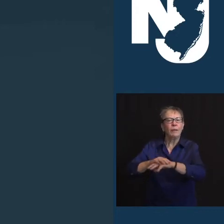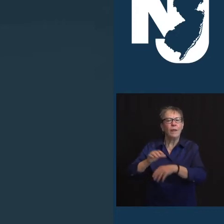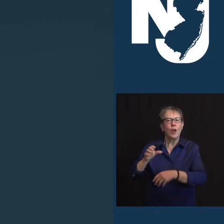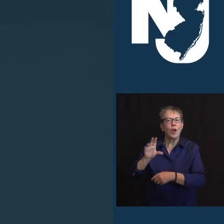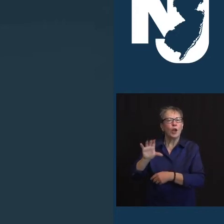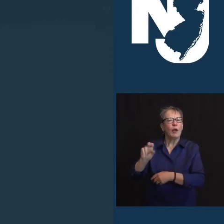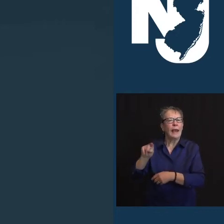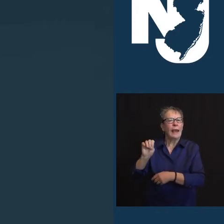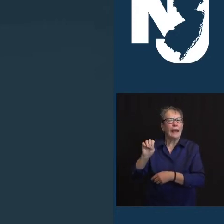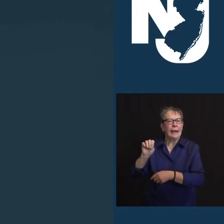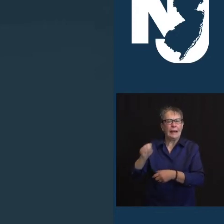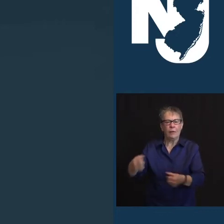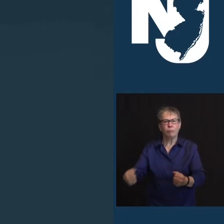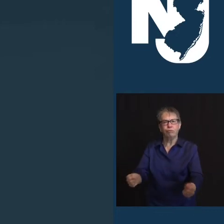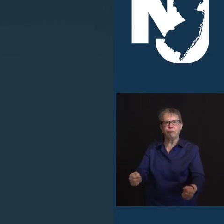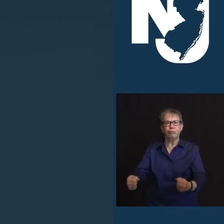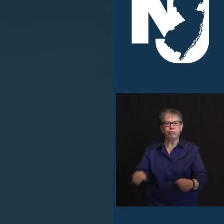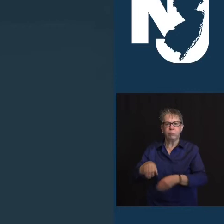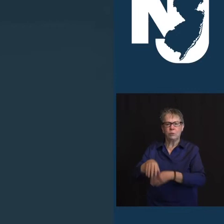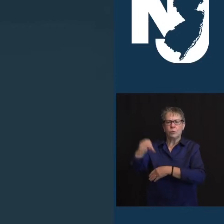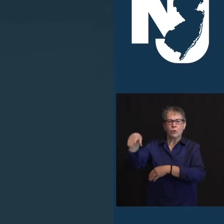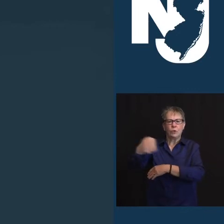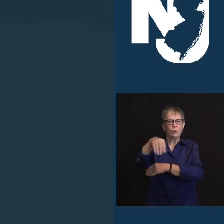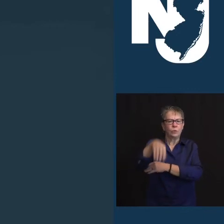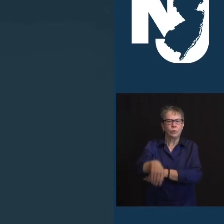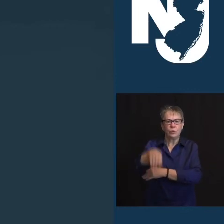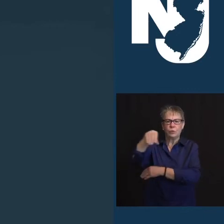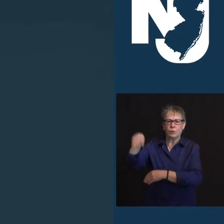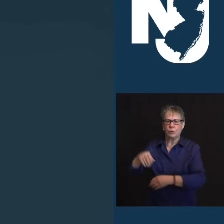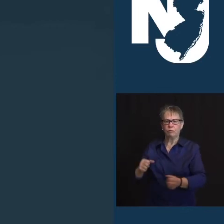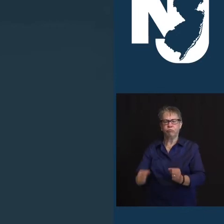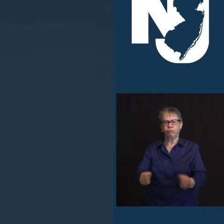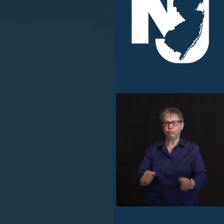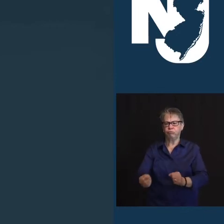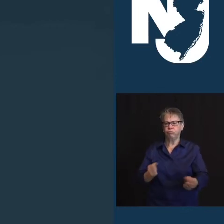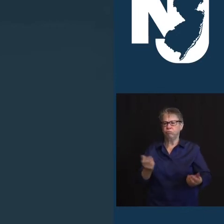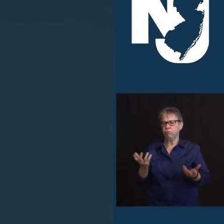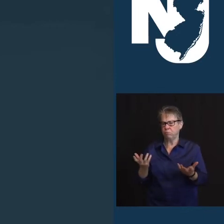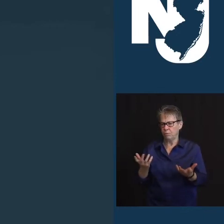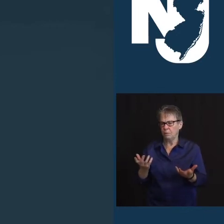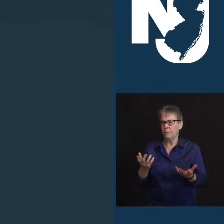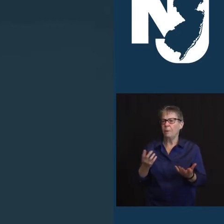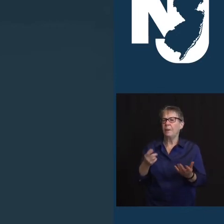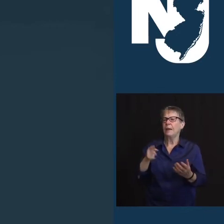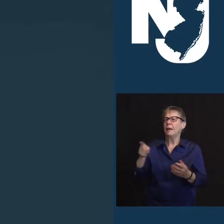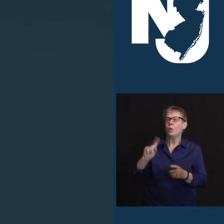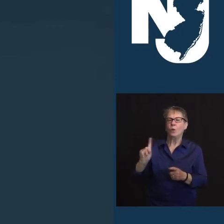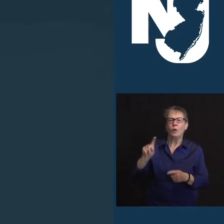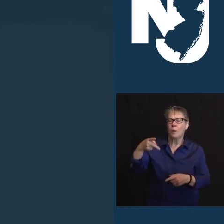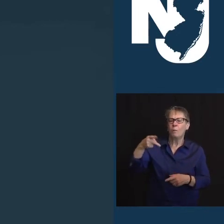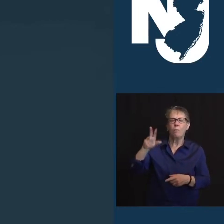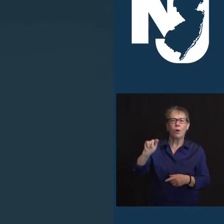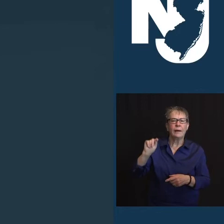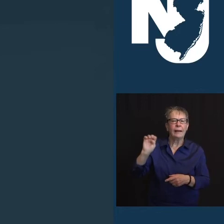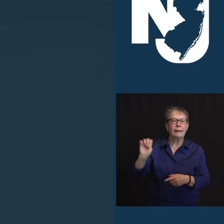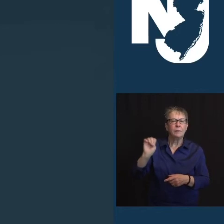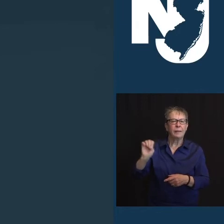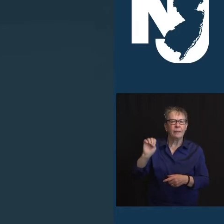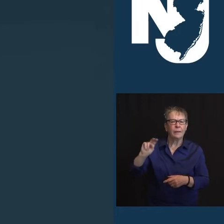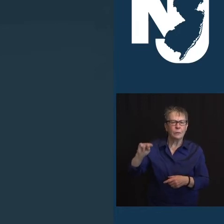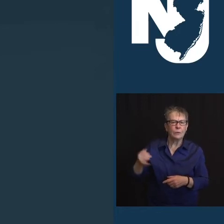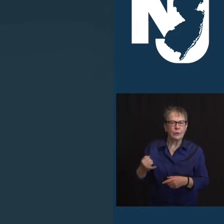Local 1235. As you can see, he even had the honor of introducing then Vice President Al Gore at an